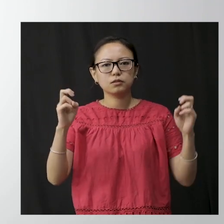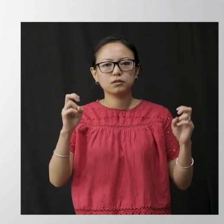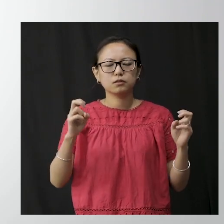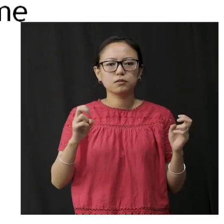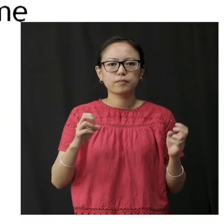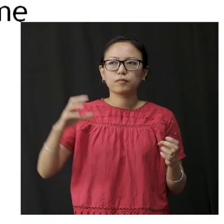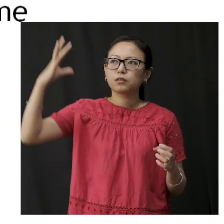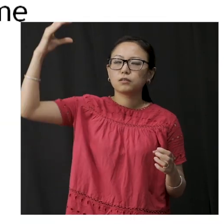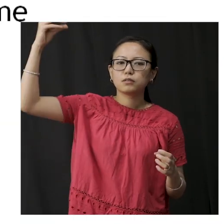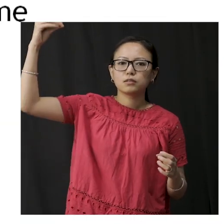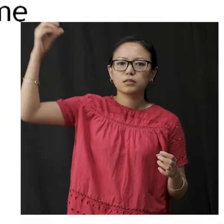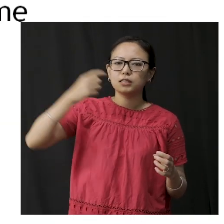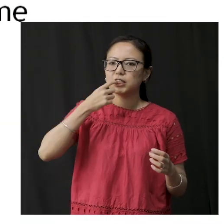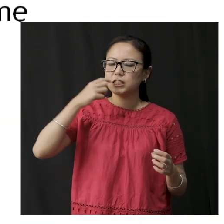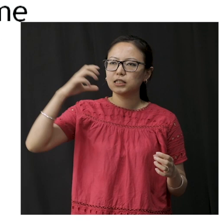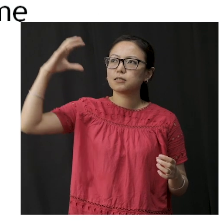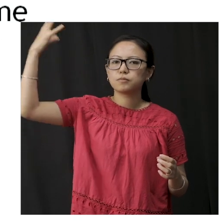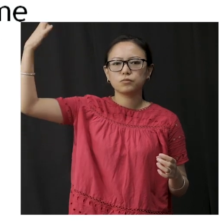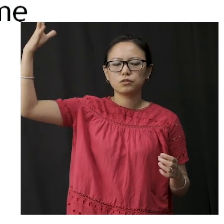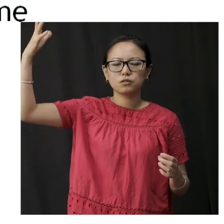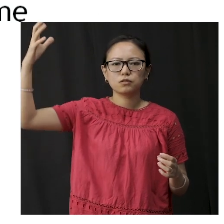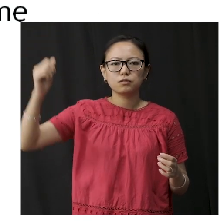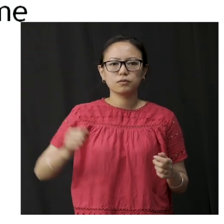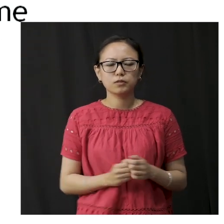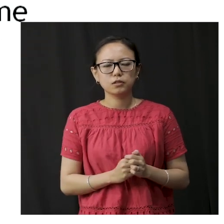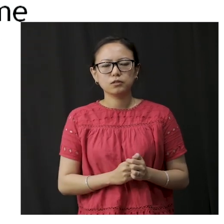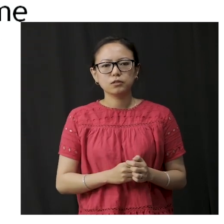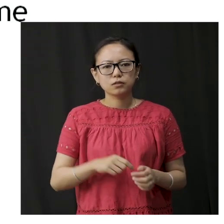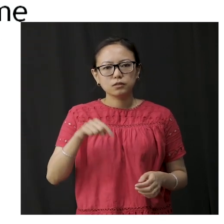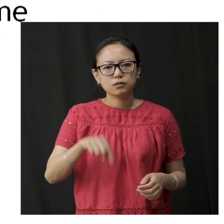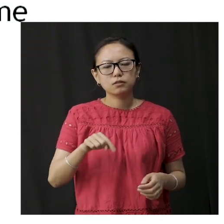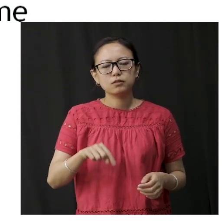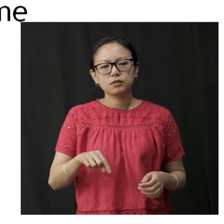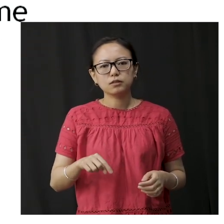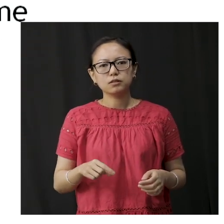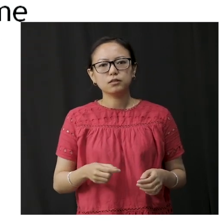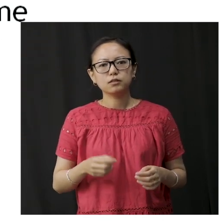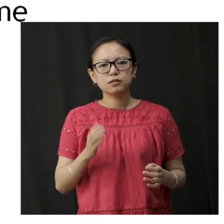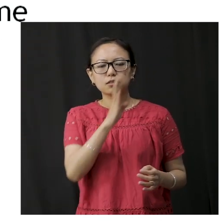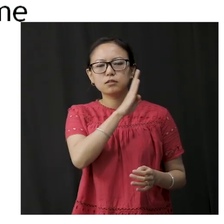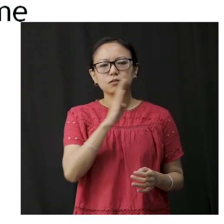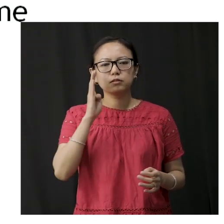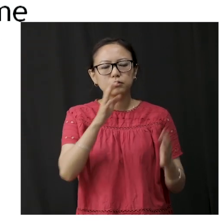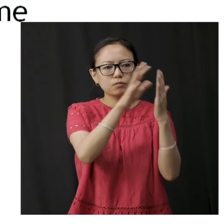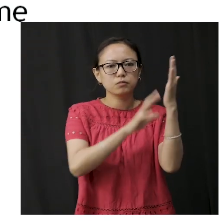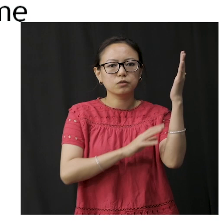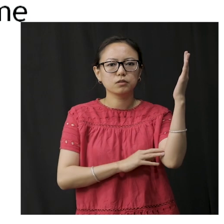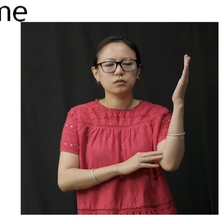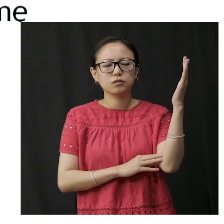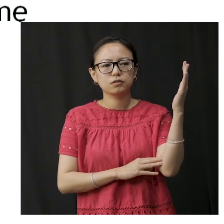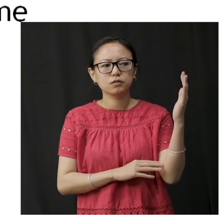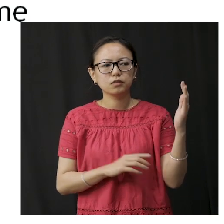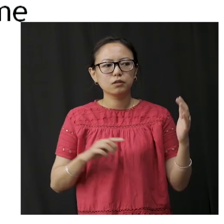and after learning this poem we will be able to know some new words and their